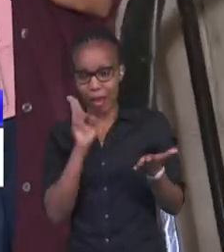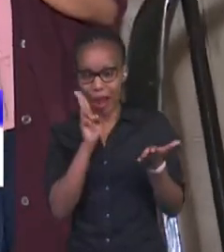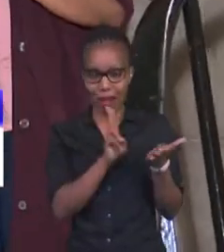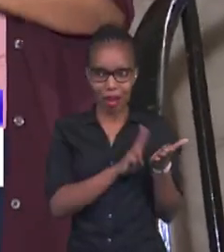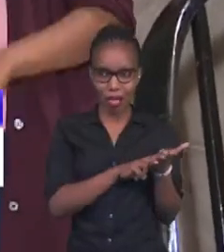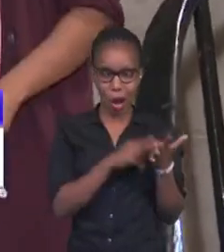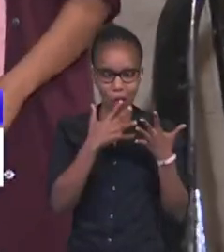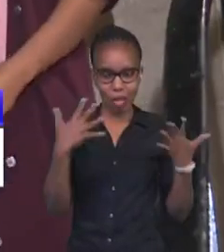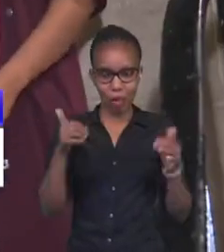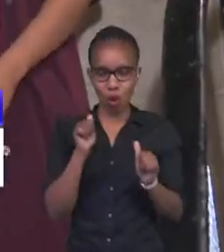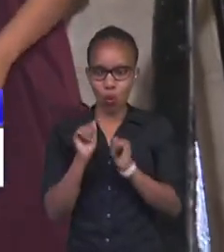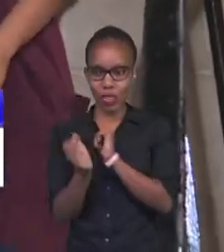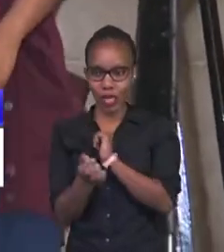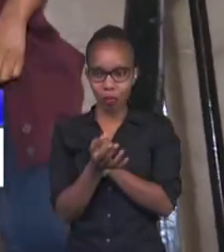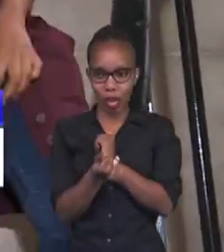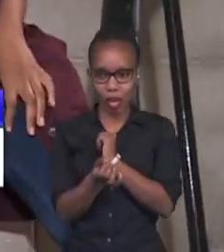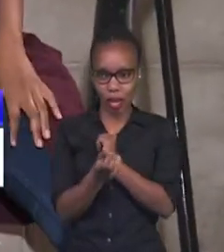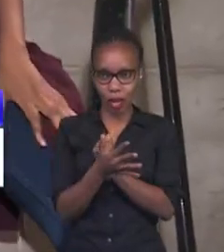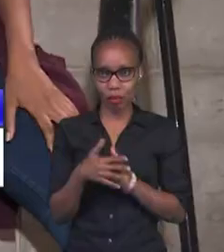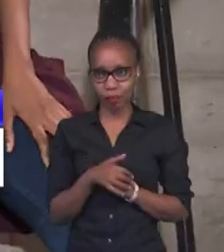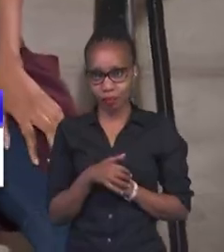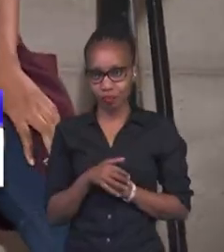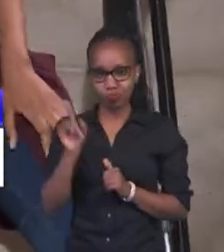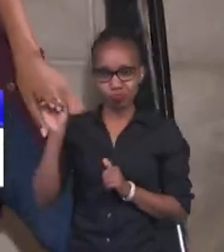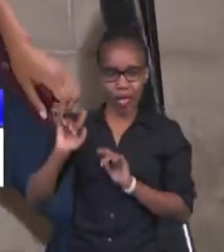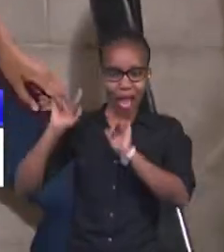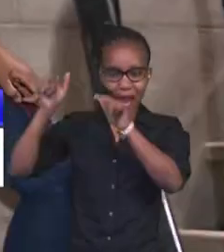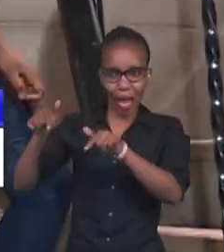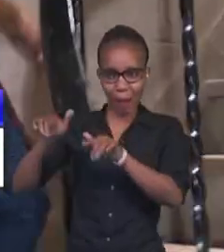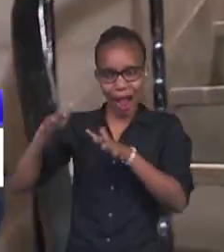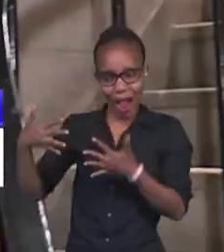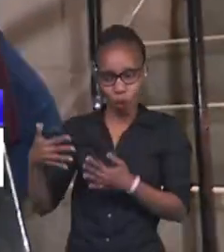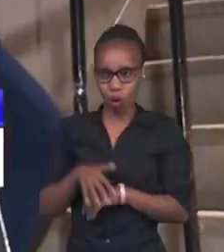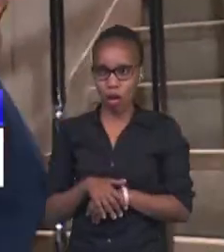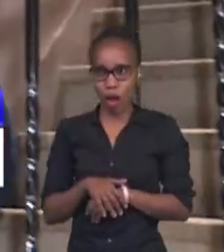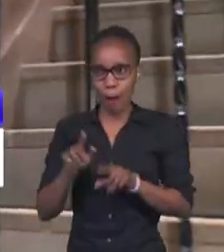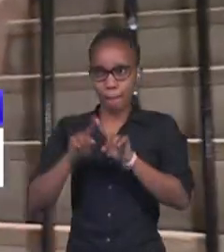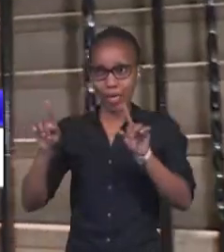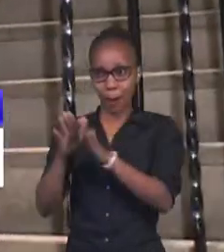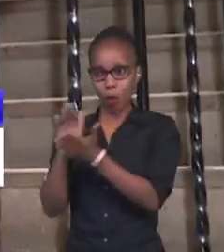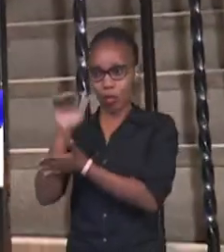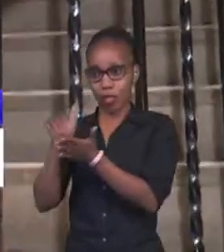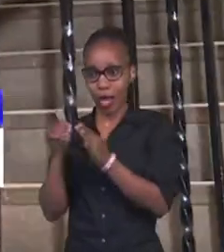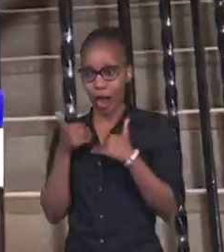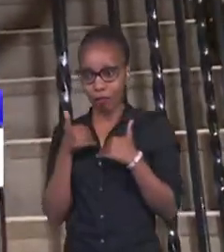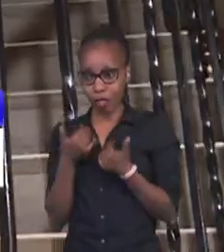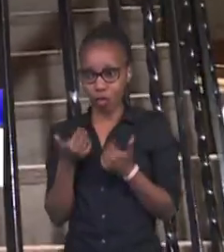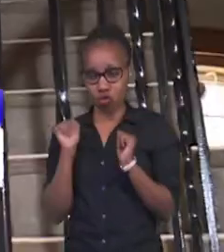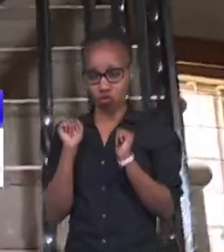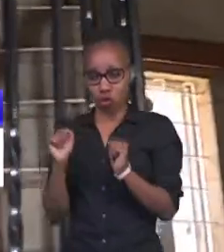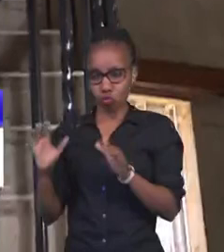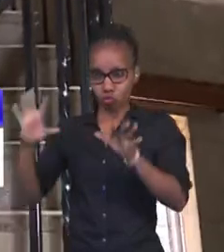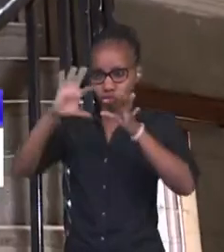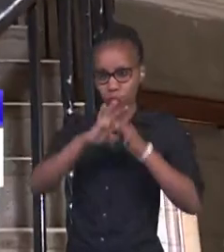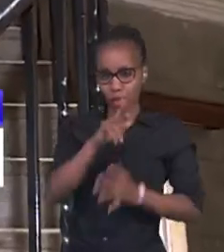that explains how they ended up in this place. But these libraries do have a very strong connection with the